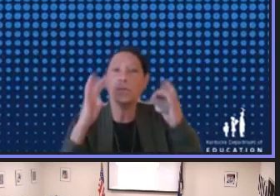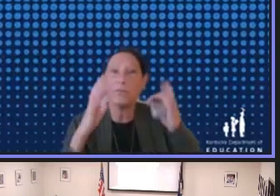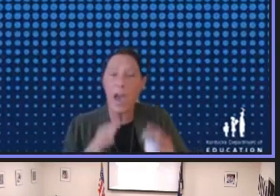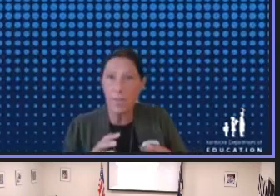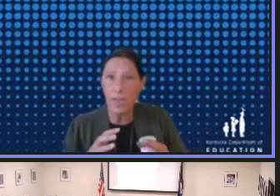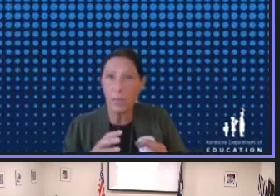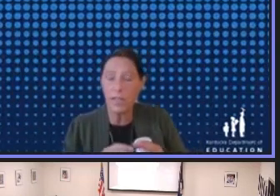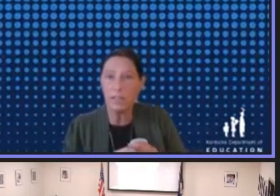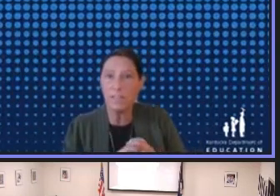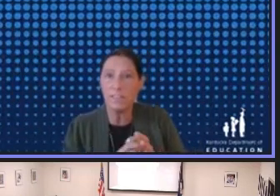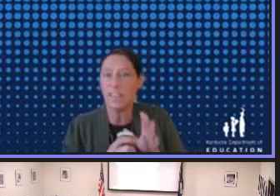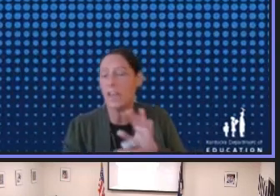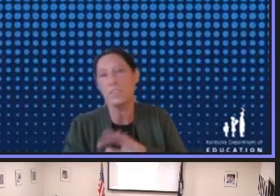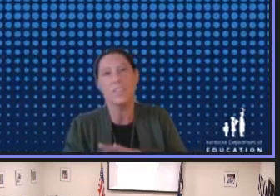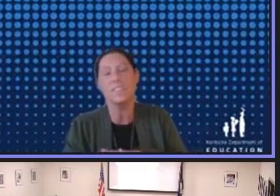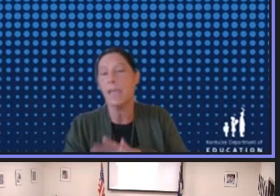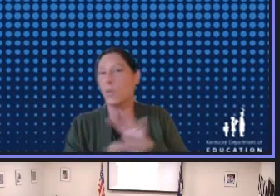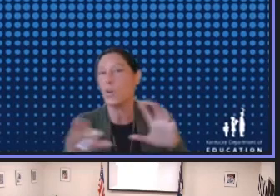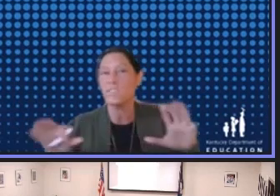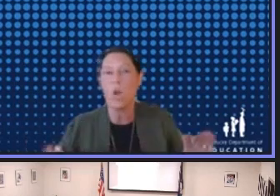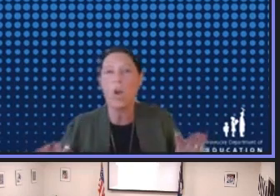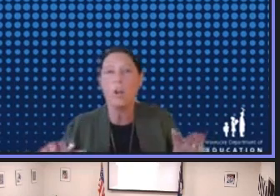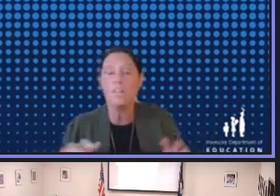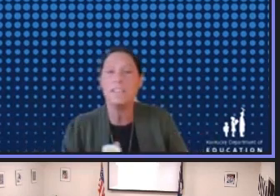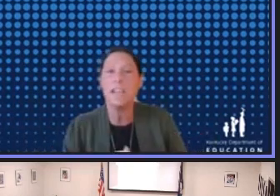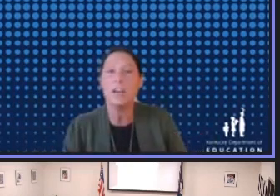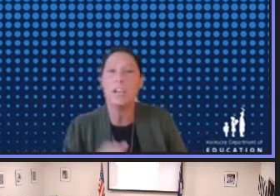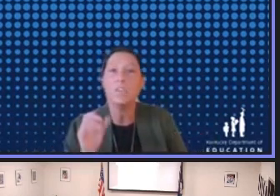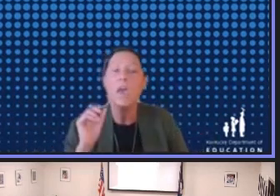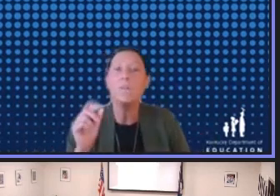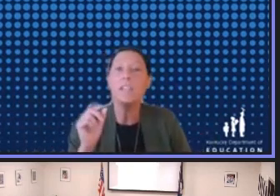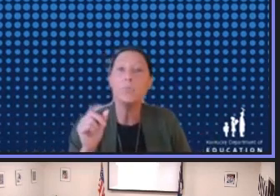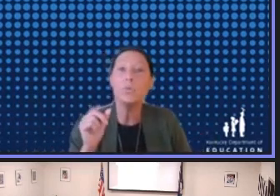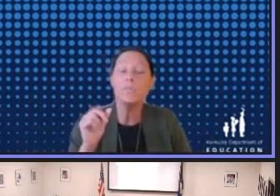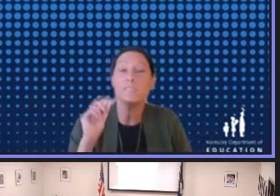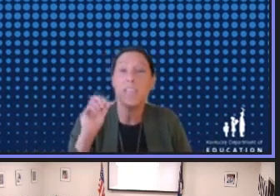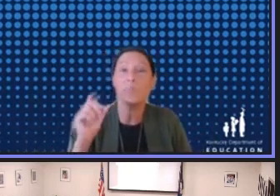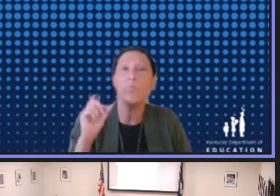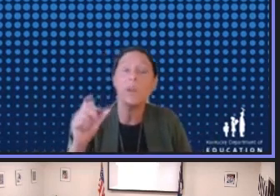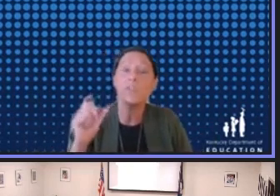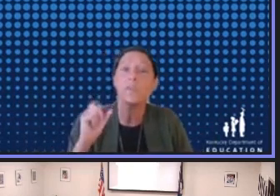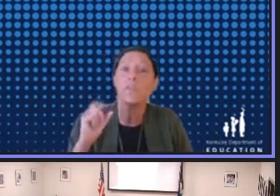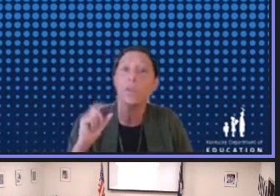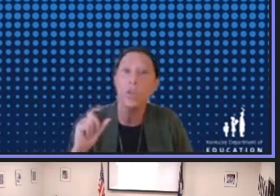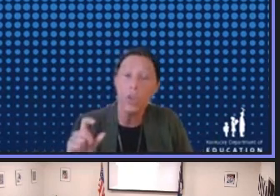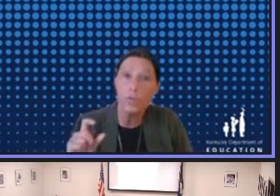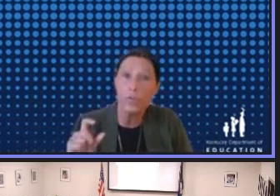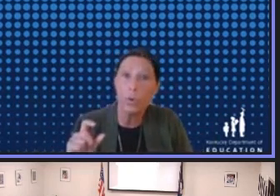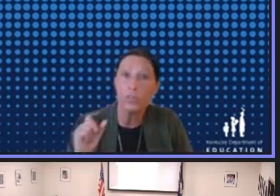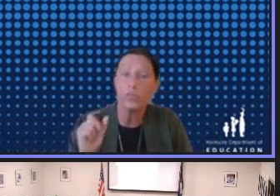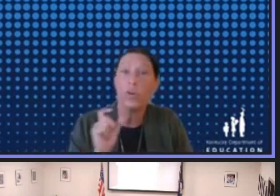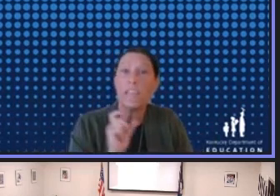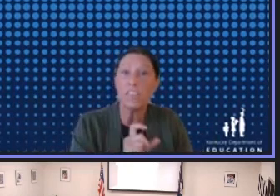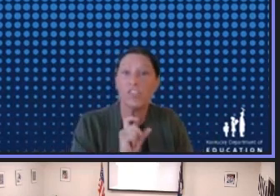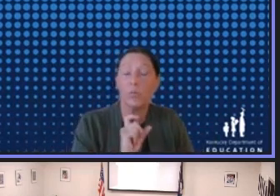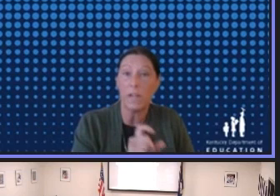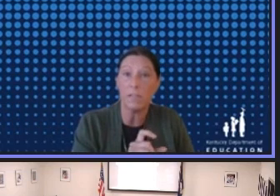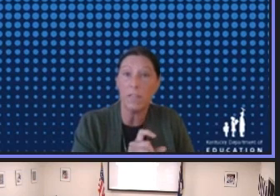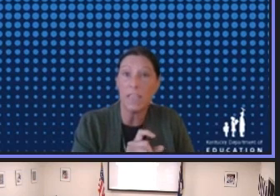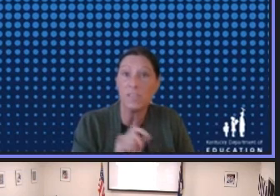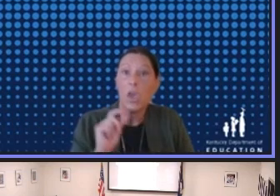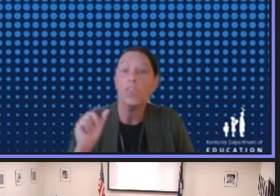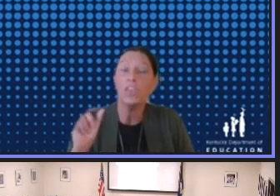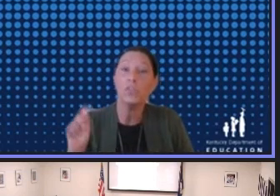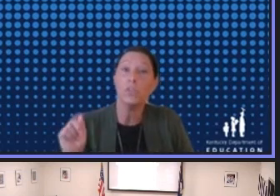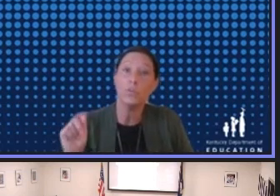will include 5 equity lenses that are the same across all content areas, but it will state what are some of the look-fors for each